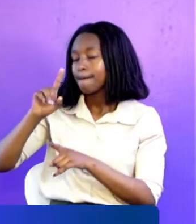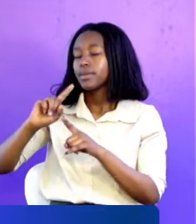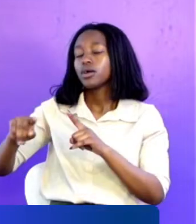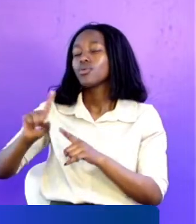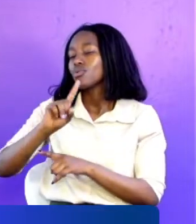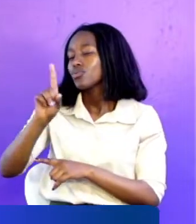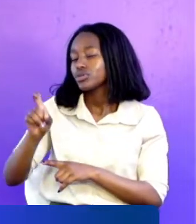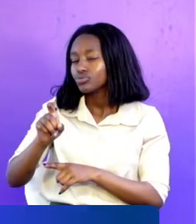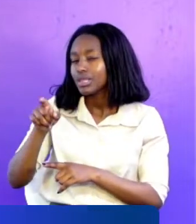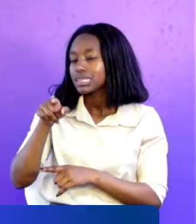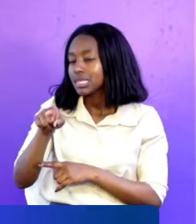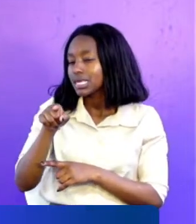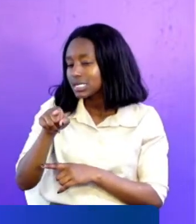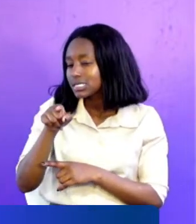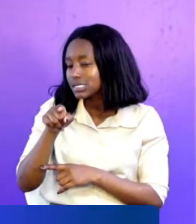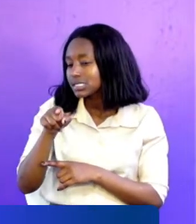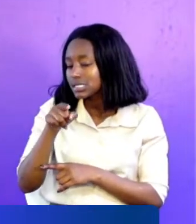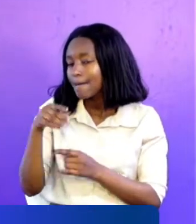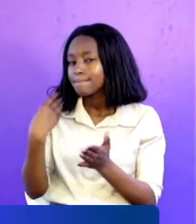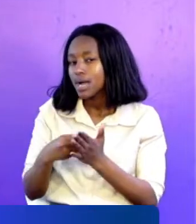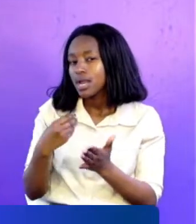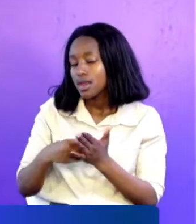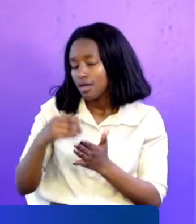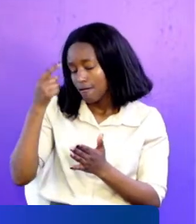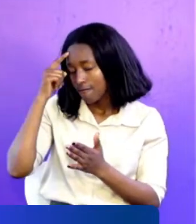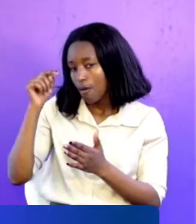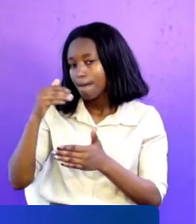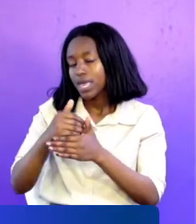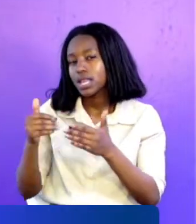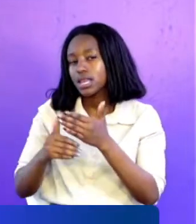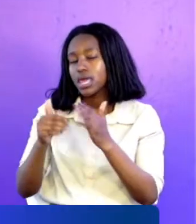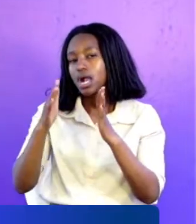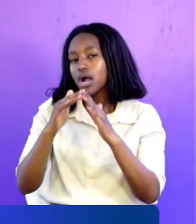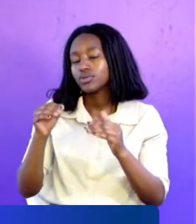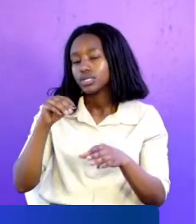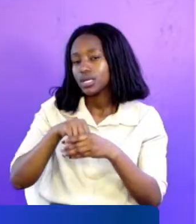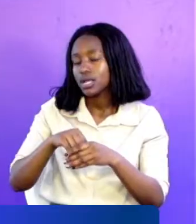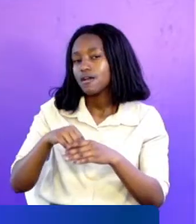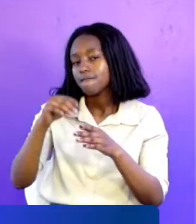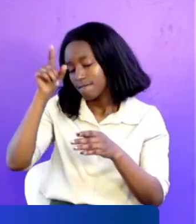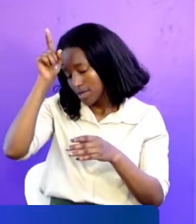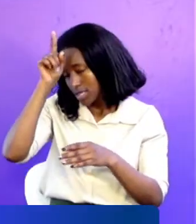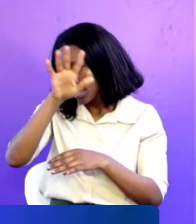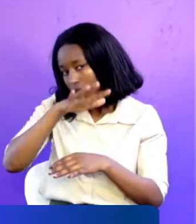people to build houses in rural homes, or was the issue to deal with the